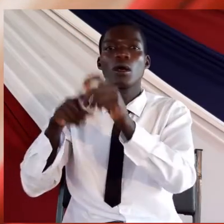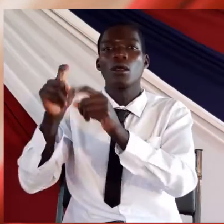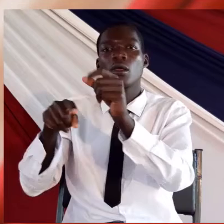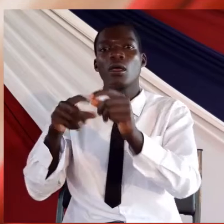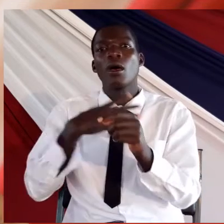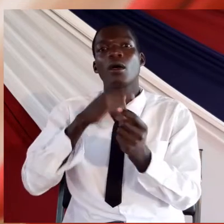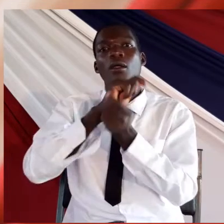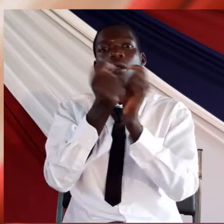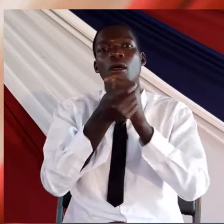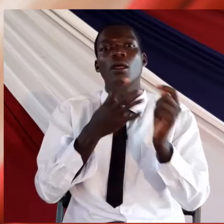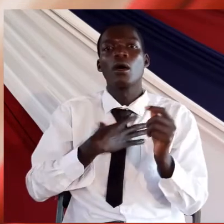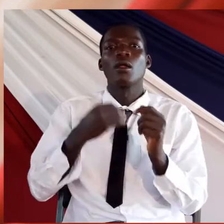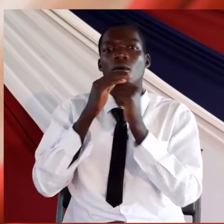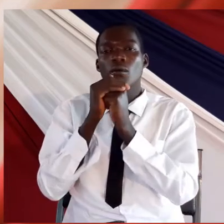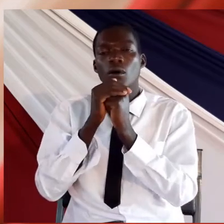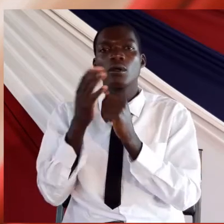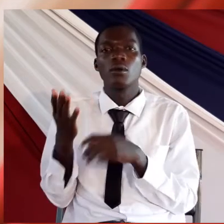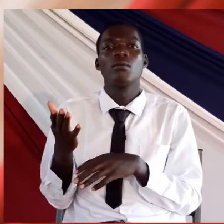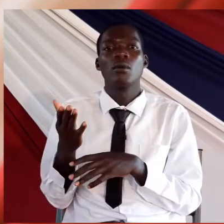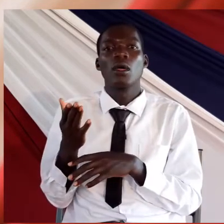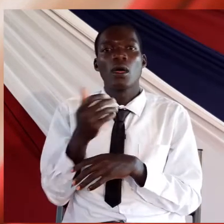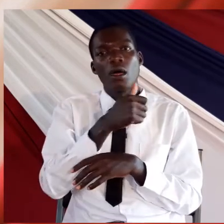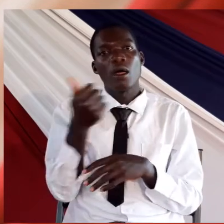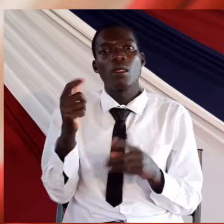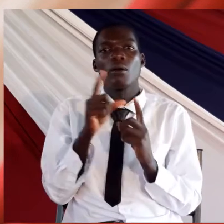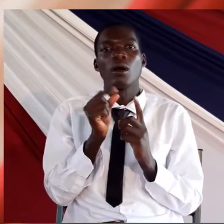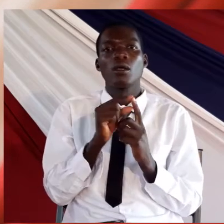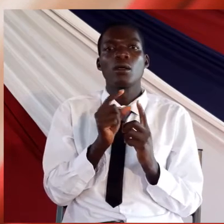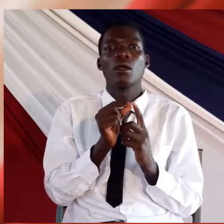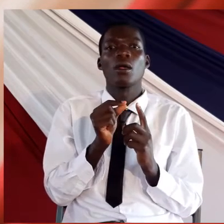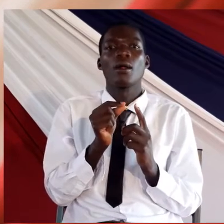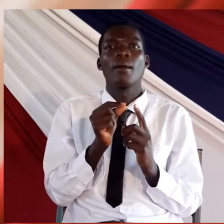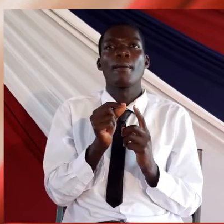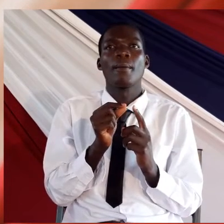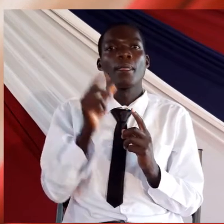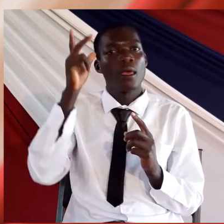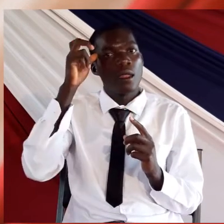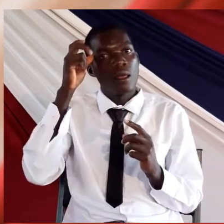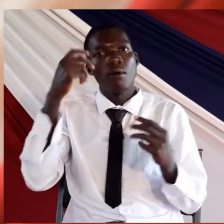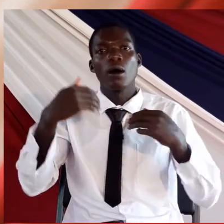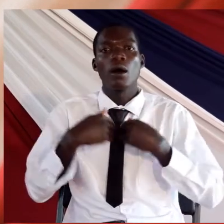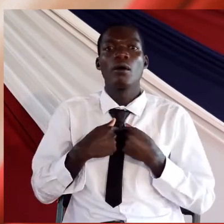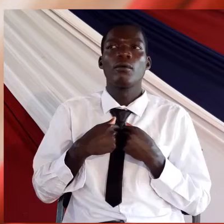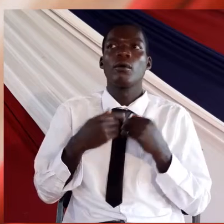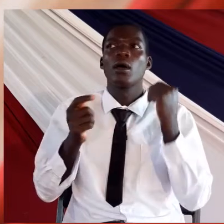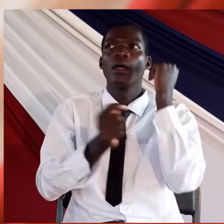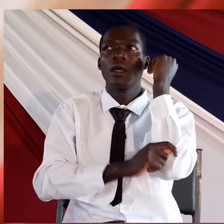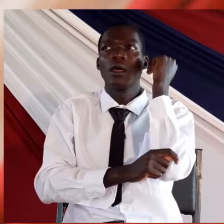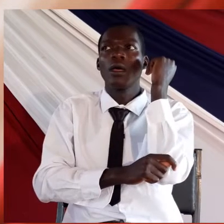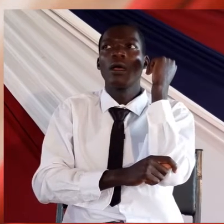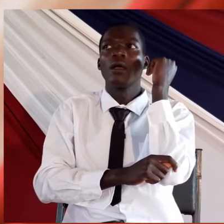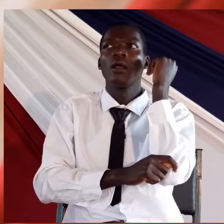They have turned to be some god. So, in other words, the devil has limited